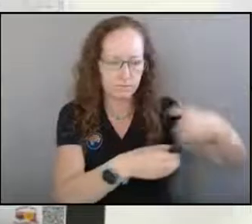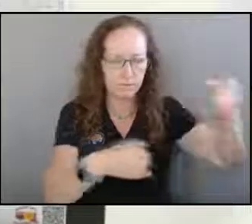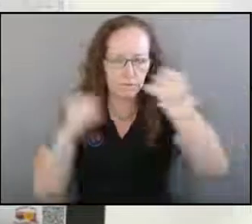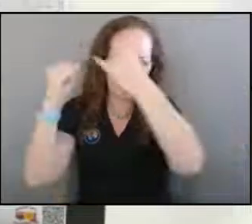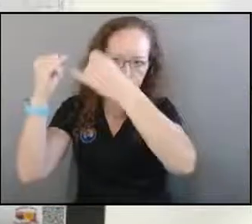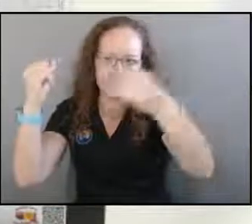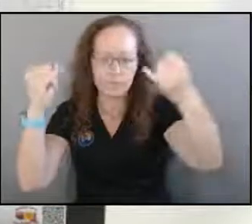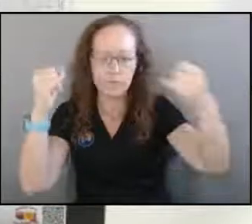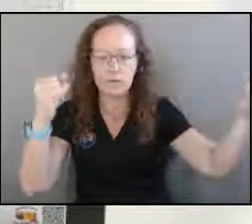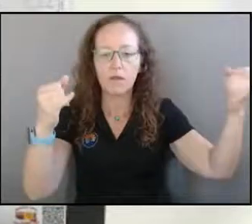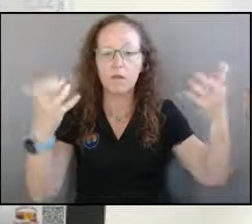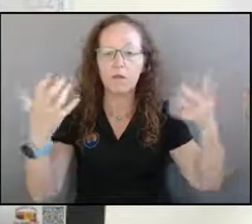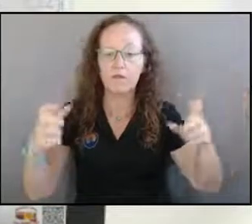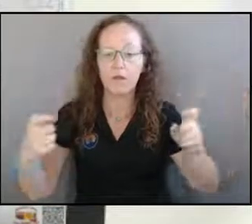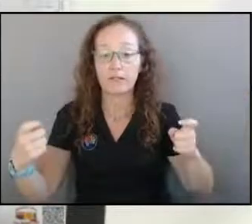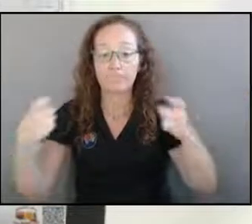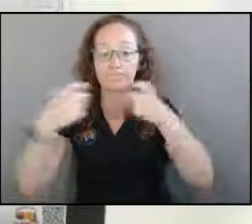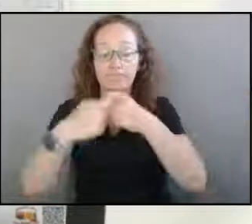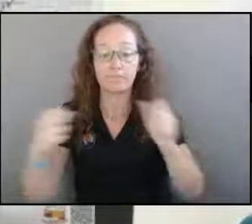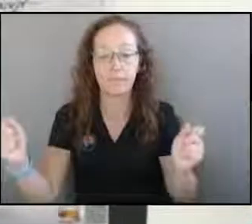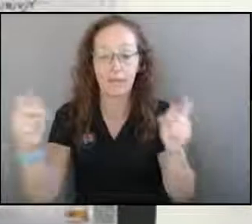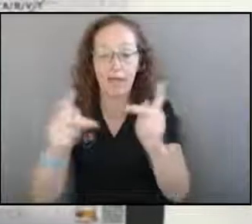energized.